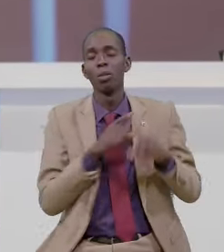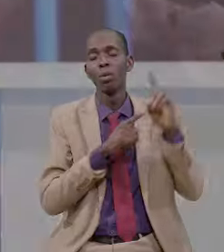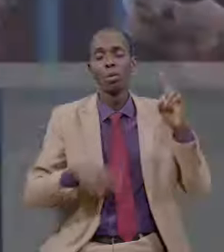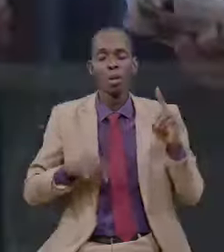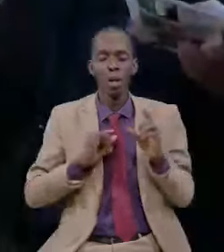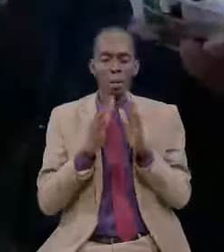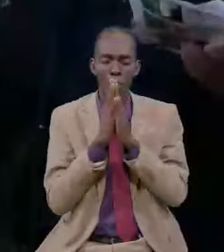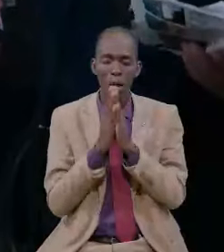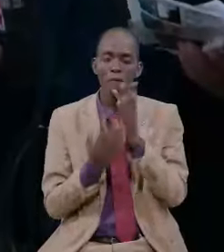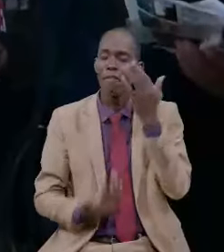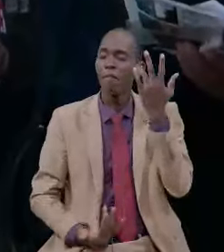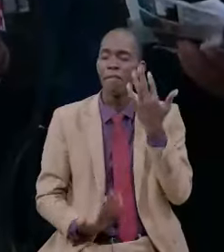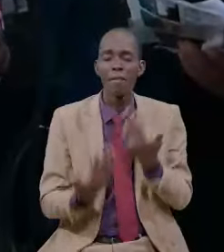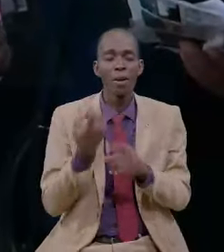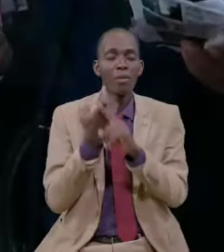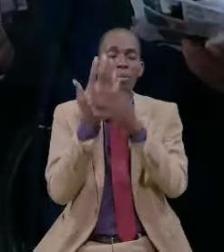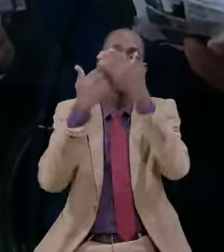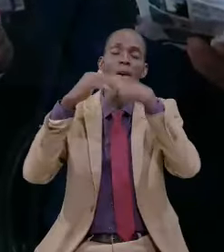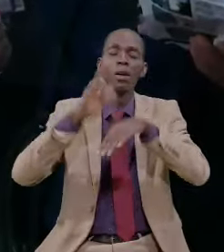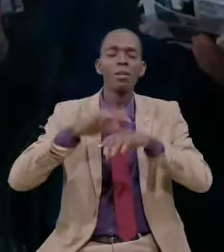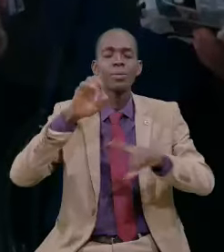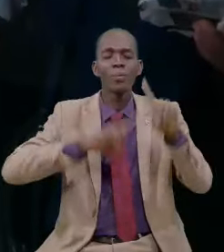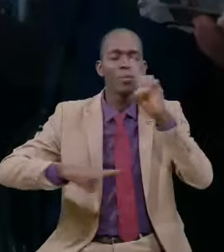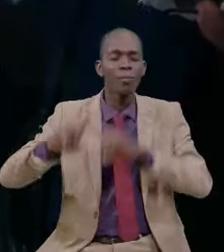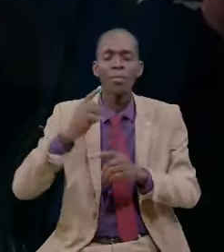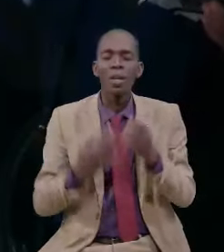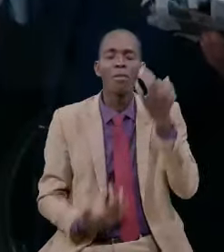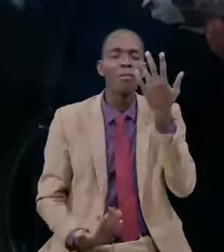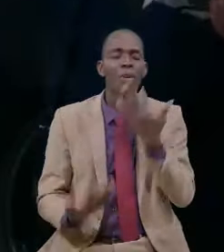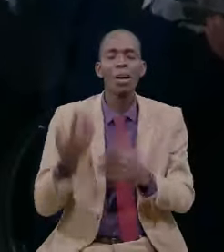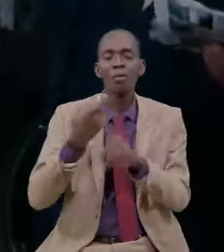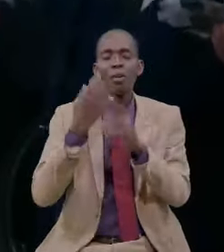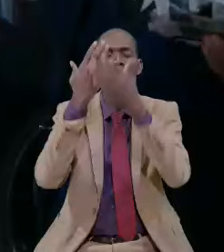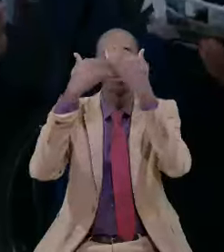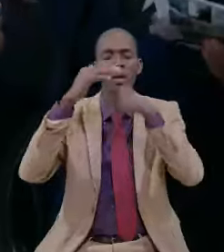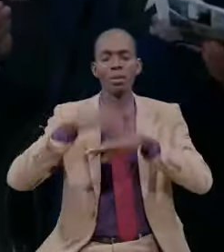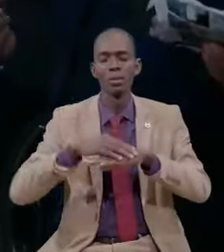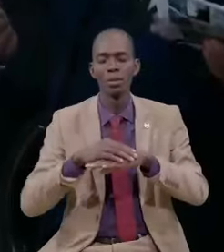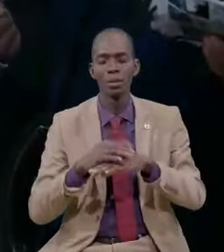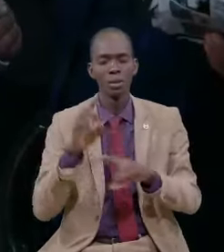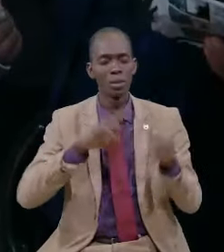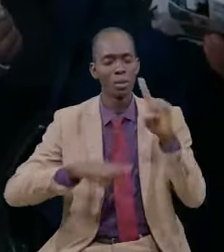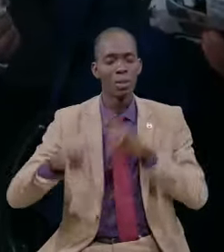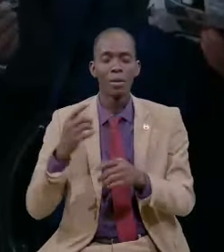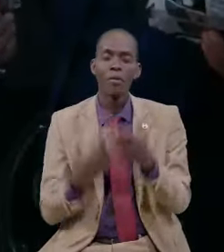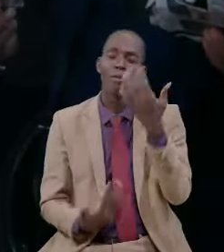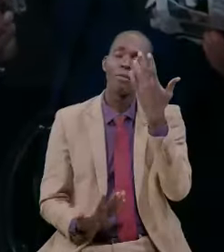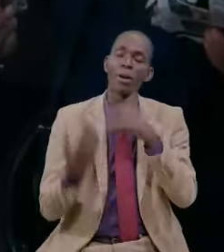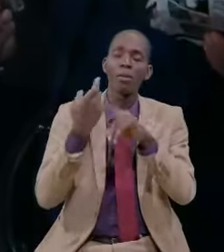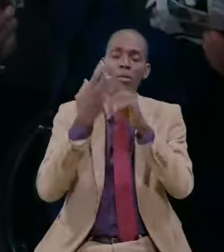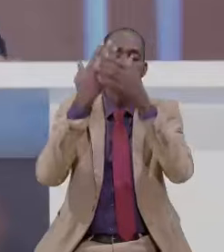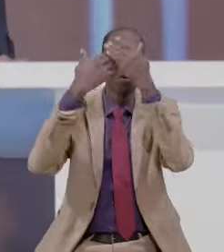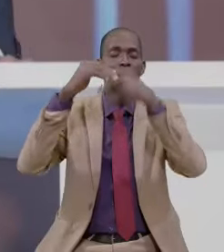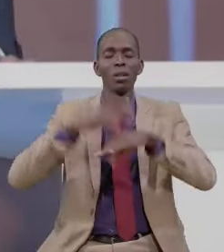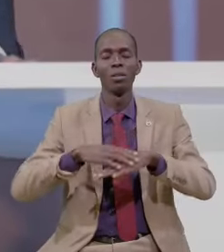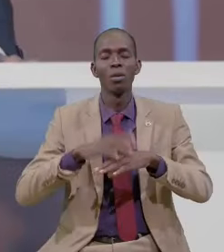heaven. Somebody help me shout, fire from heaven. The fire from heaven will drop in